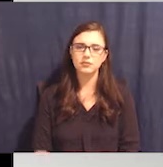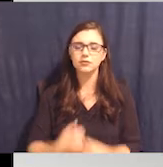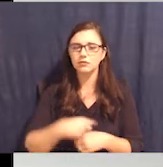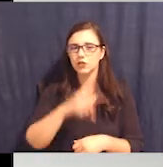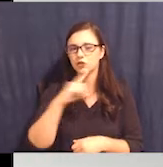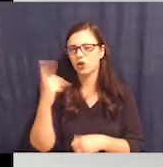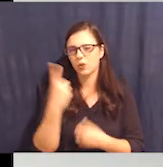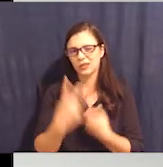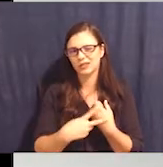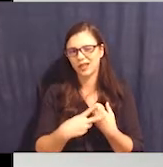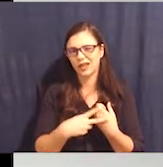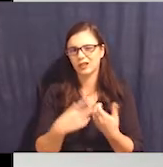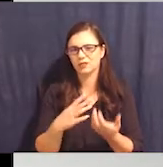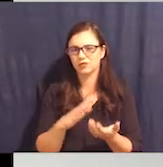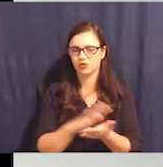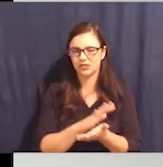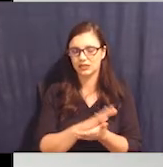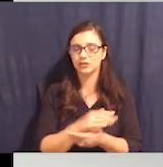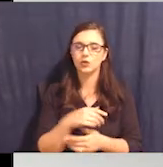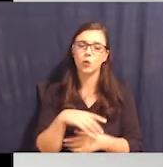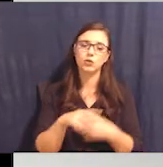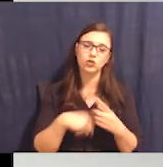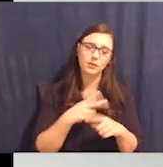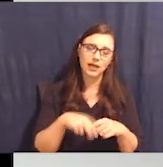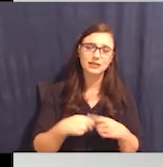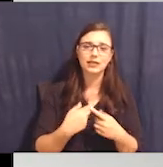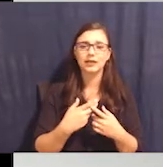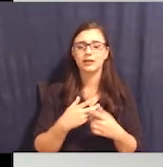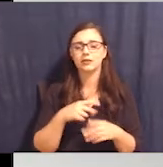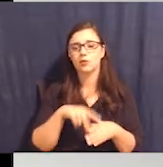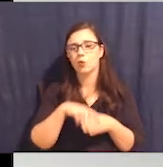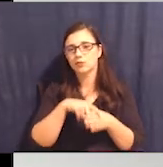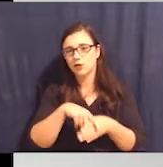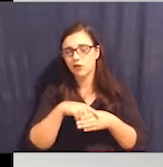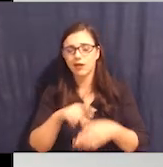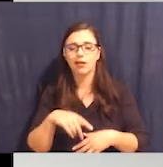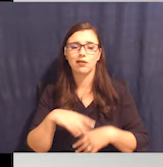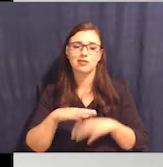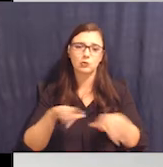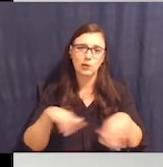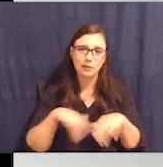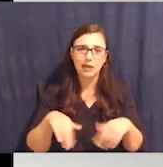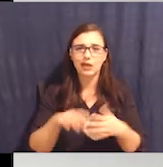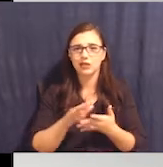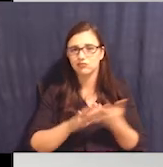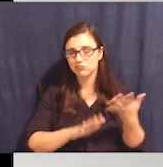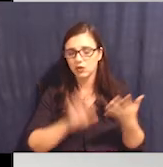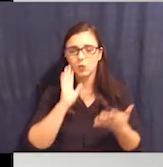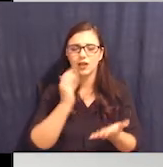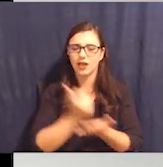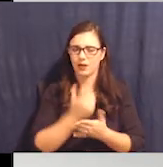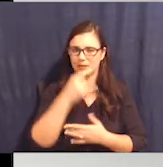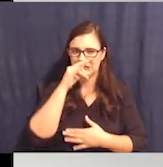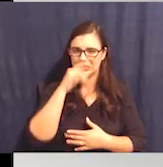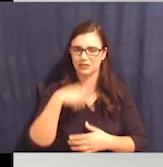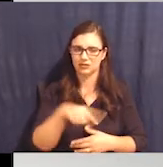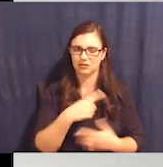Just save your receipts. And so there's so many things, gymnastics, horseback riding, swimming, lessons, that help our